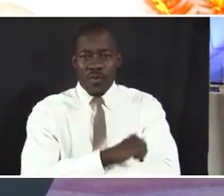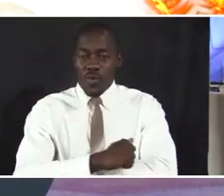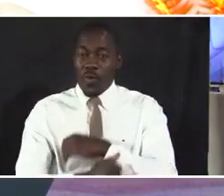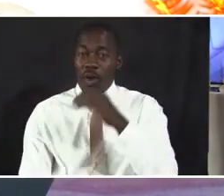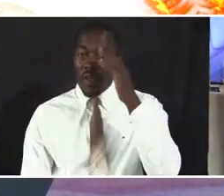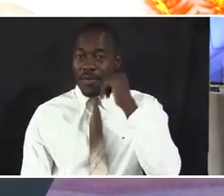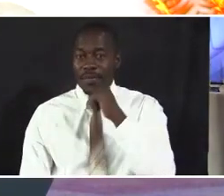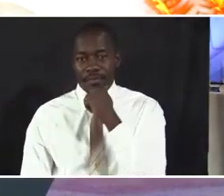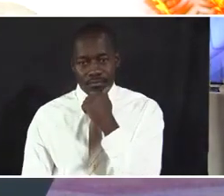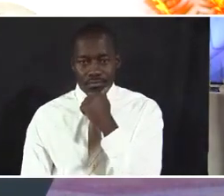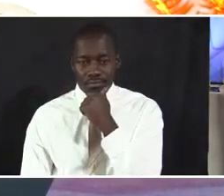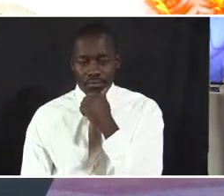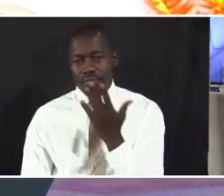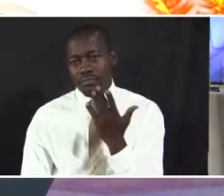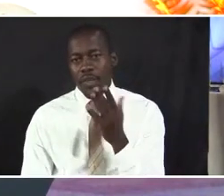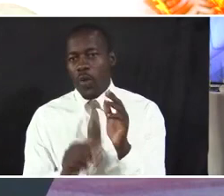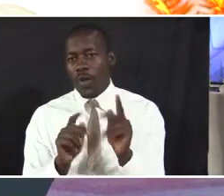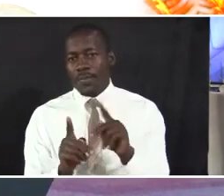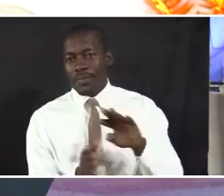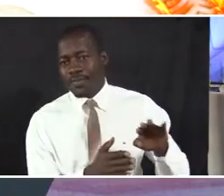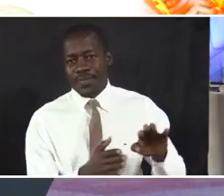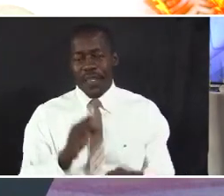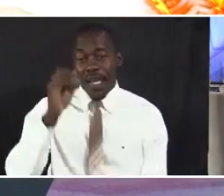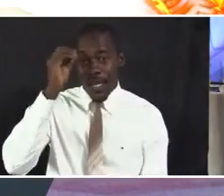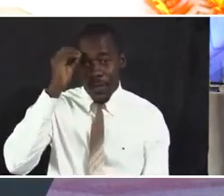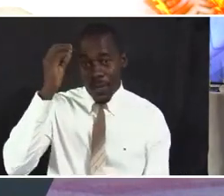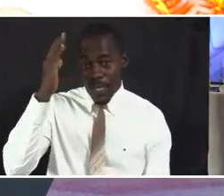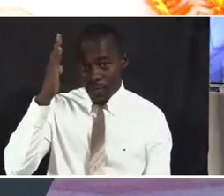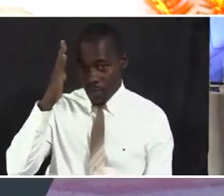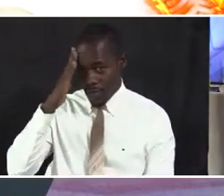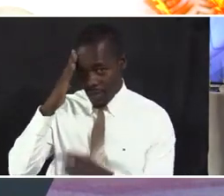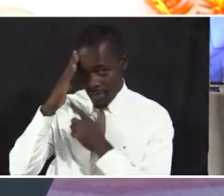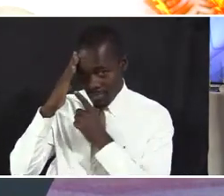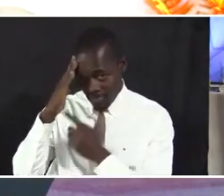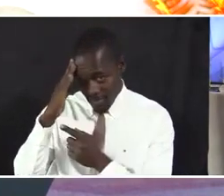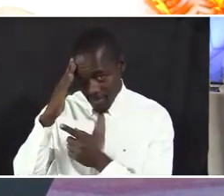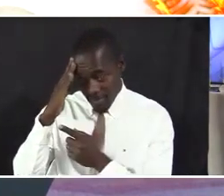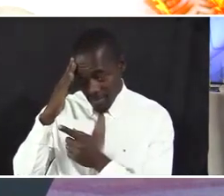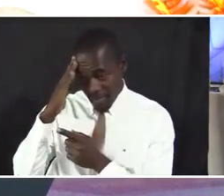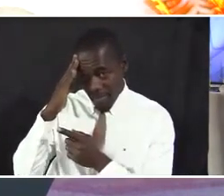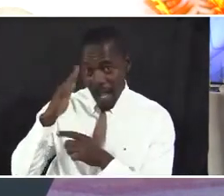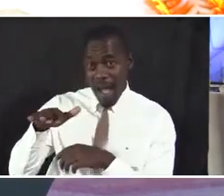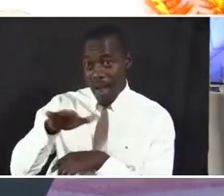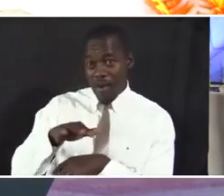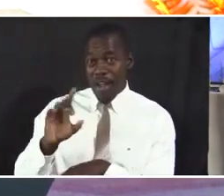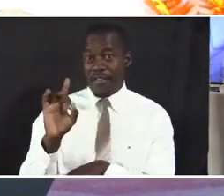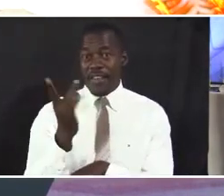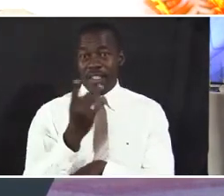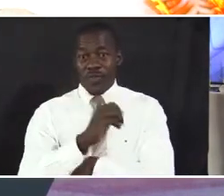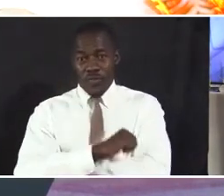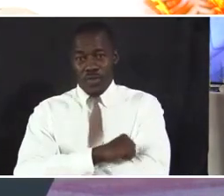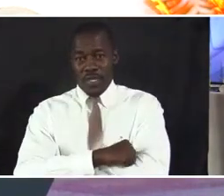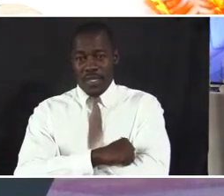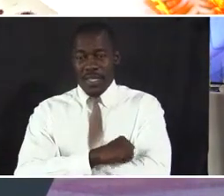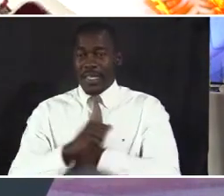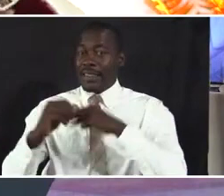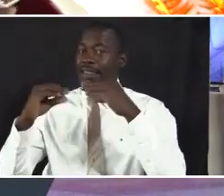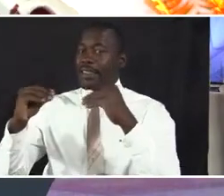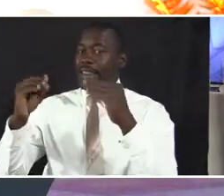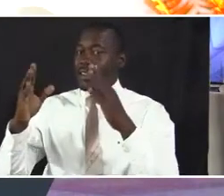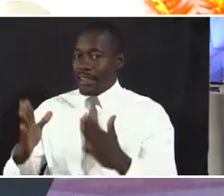to Christian education, it means it's offered by Christians in a Christian environment. And this is getting